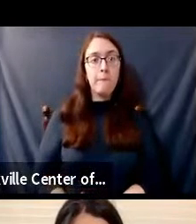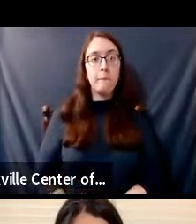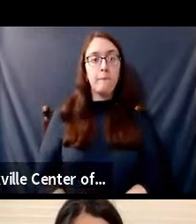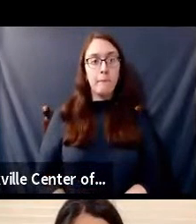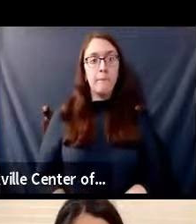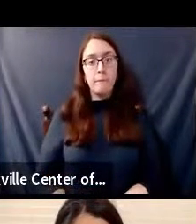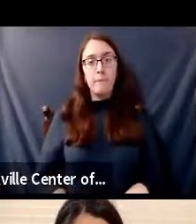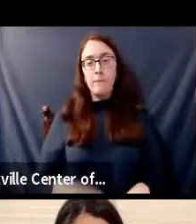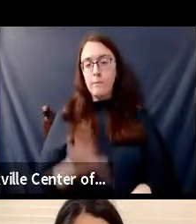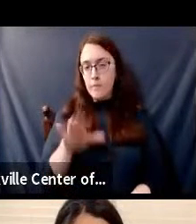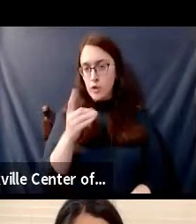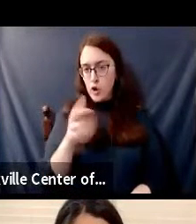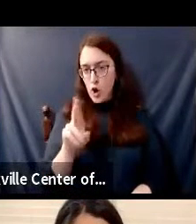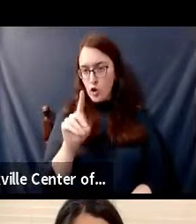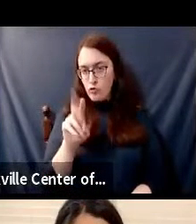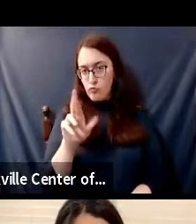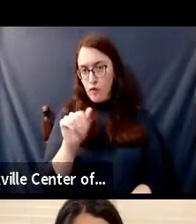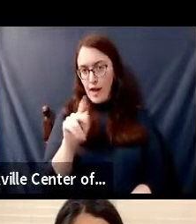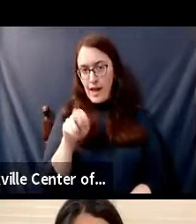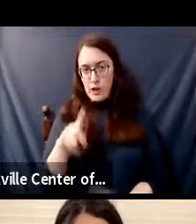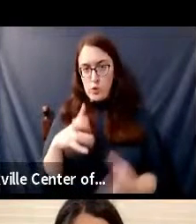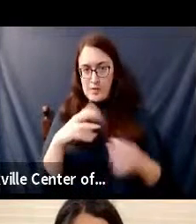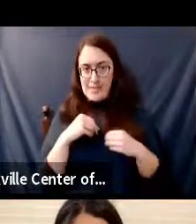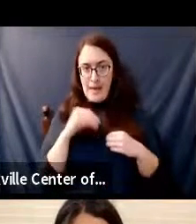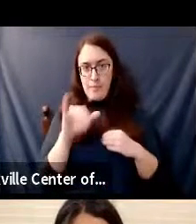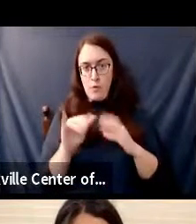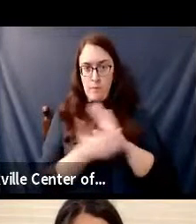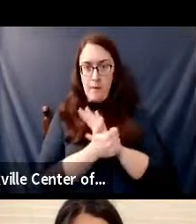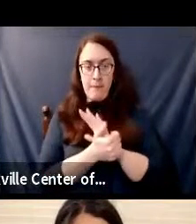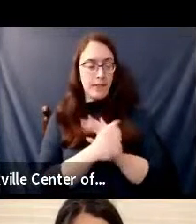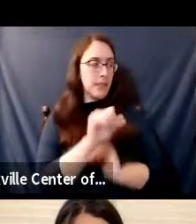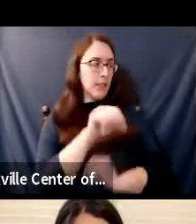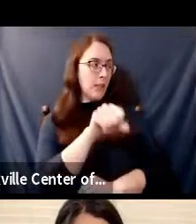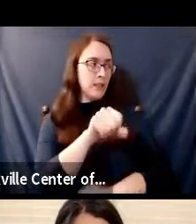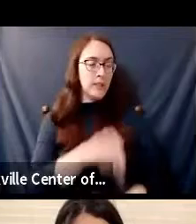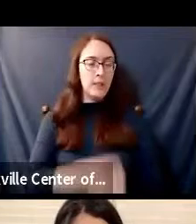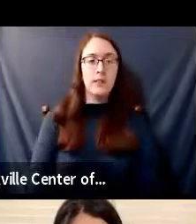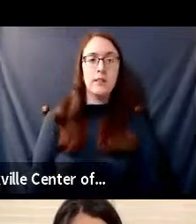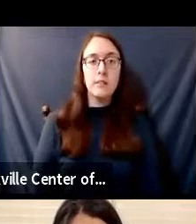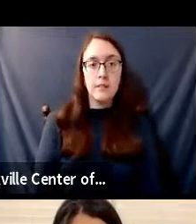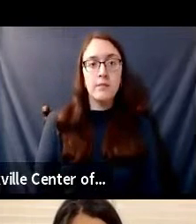Dr. Drake, are you okay with those amendments? I am. Okay.